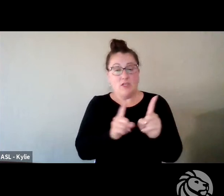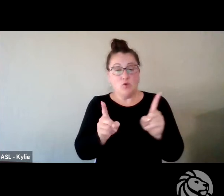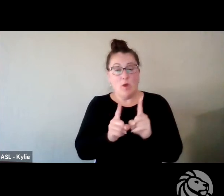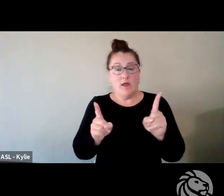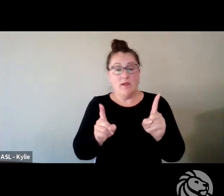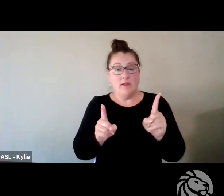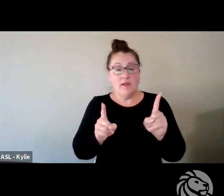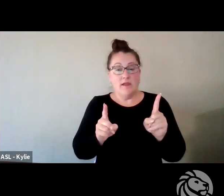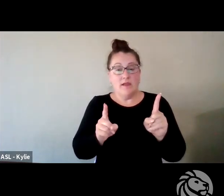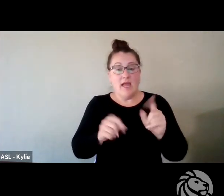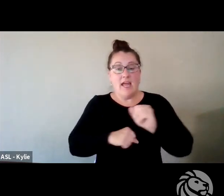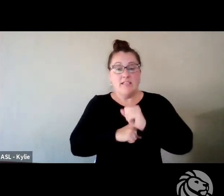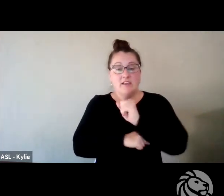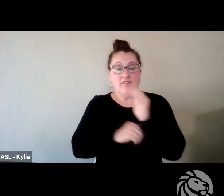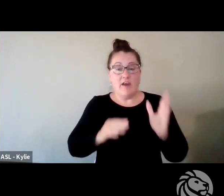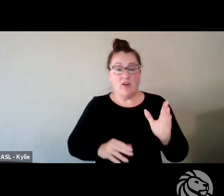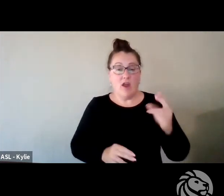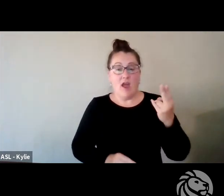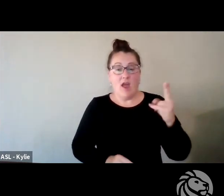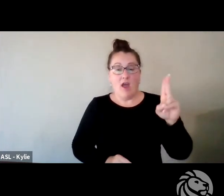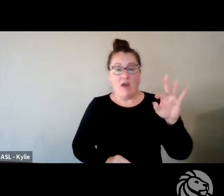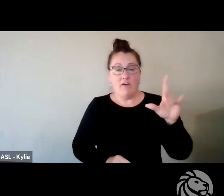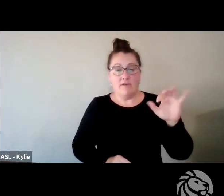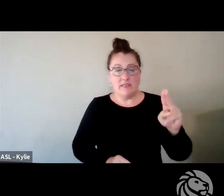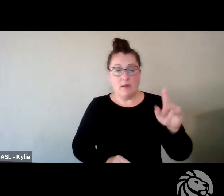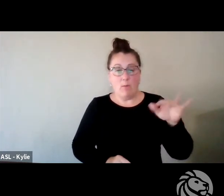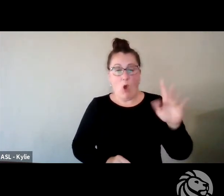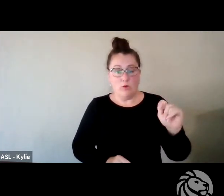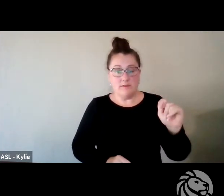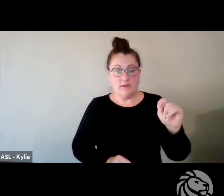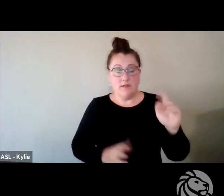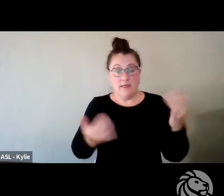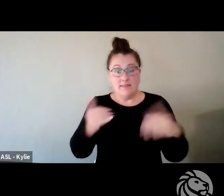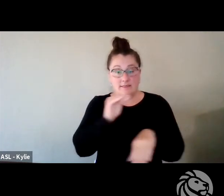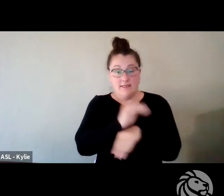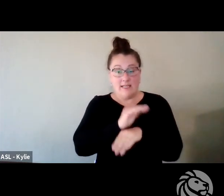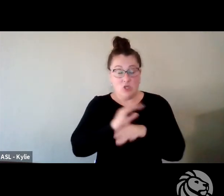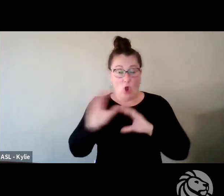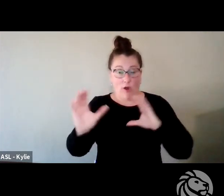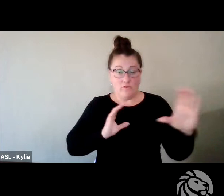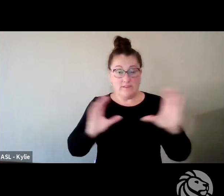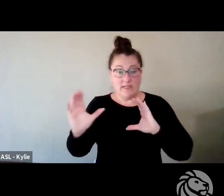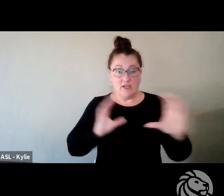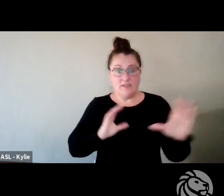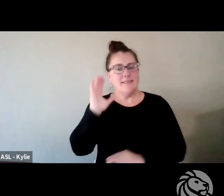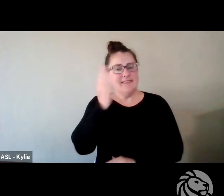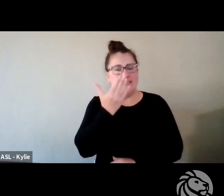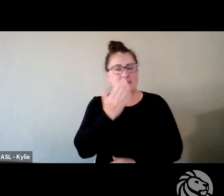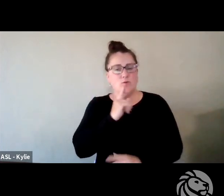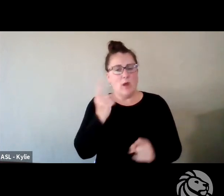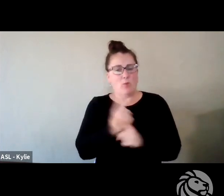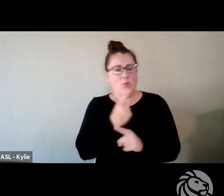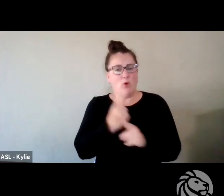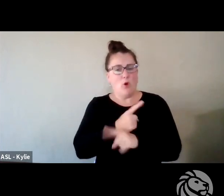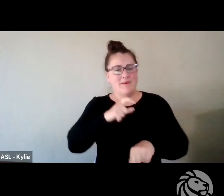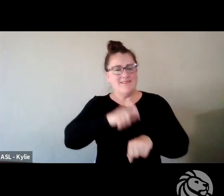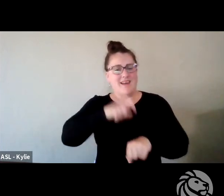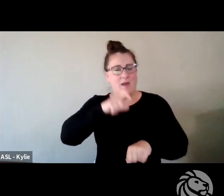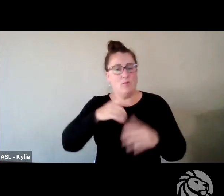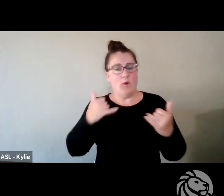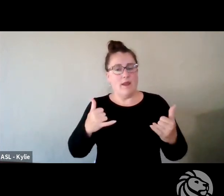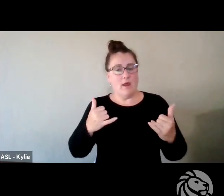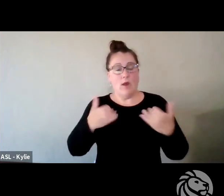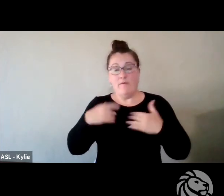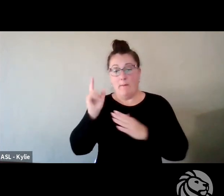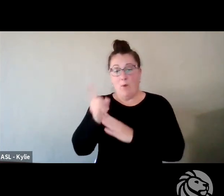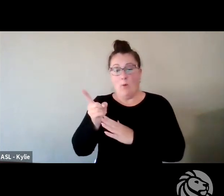founder of Huffington Post. Tonight's conversation seems so appropriately timed. We are at a